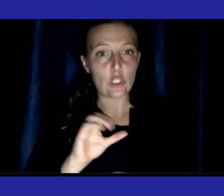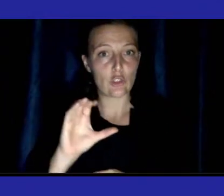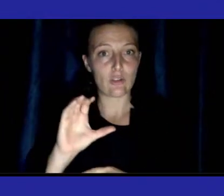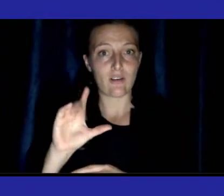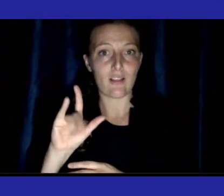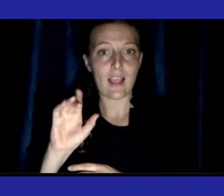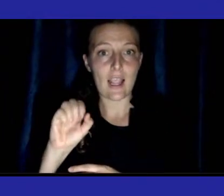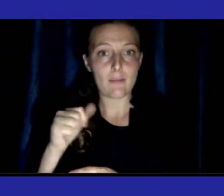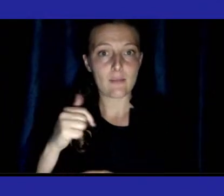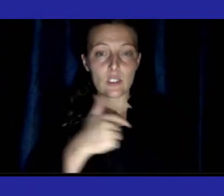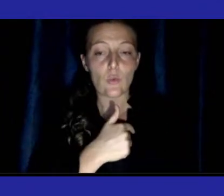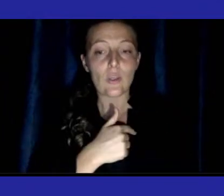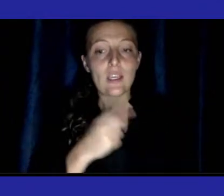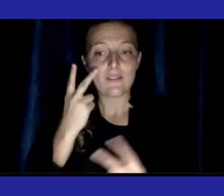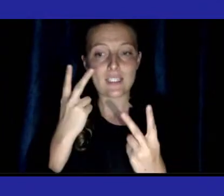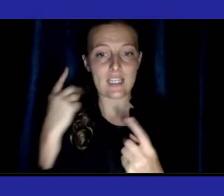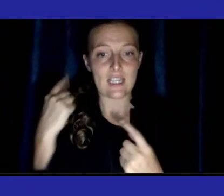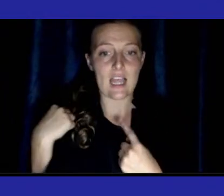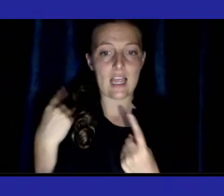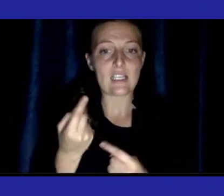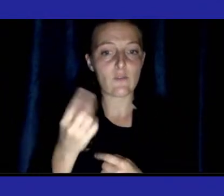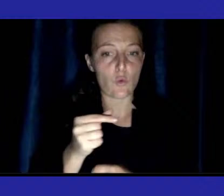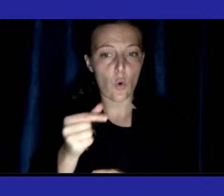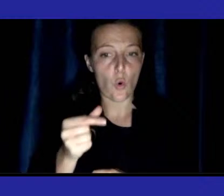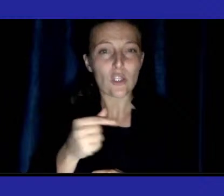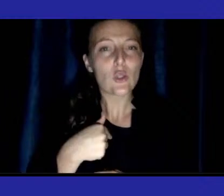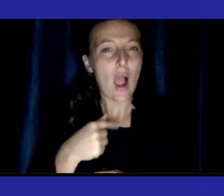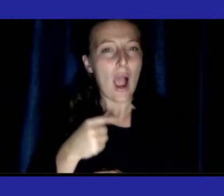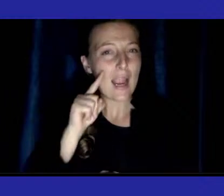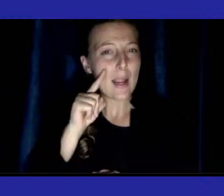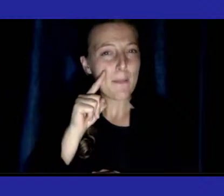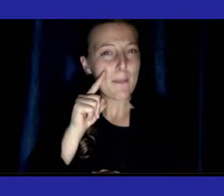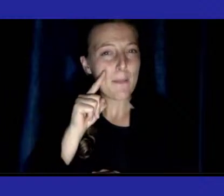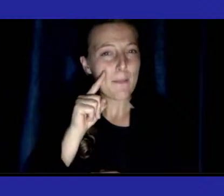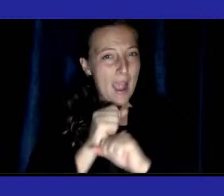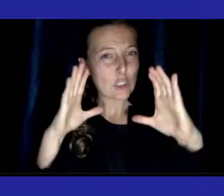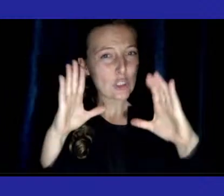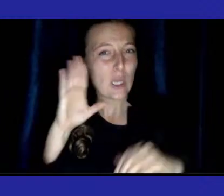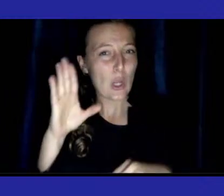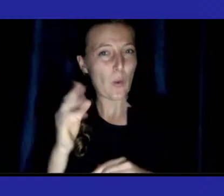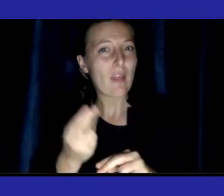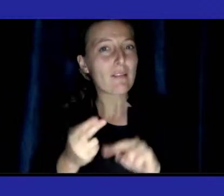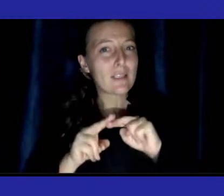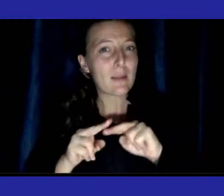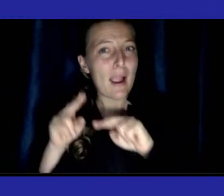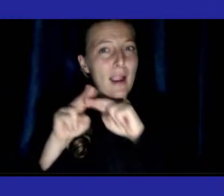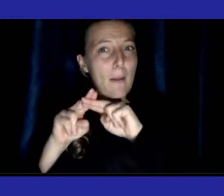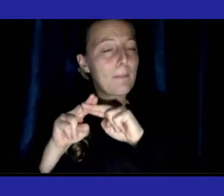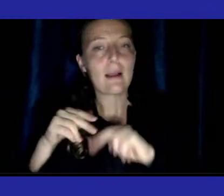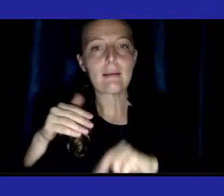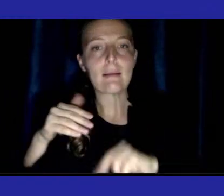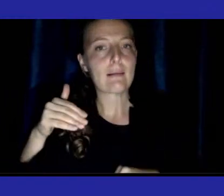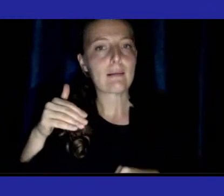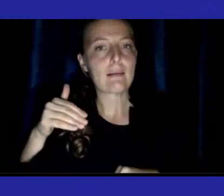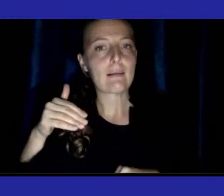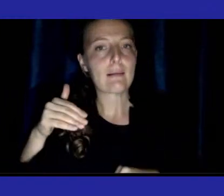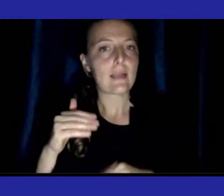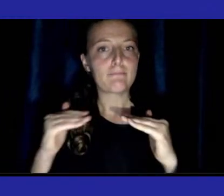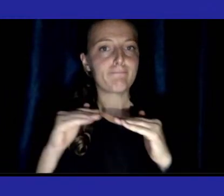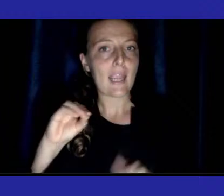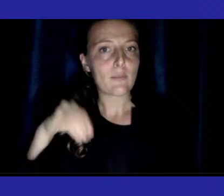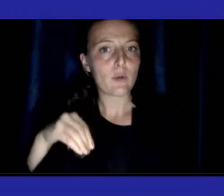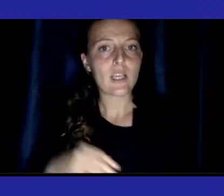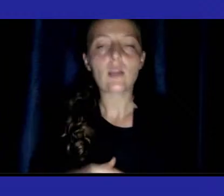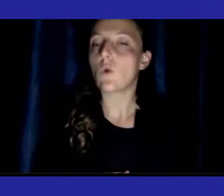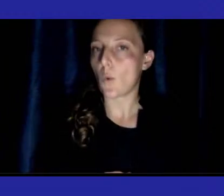imagine we'll tick back up. I don't think we ever got to 90% though, but Okay, we can confirm on that. all right. So that is a few things